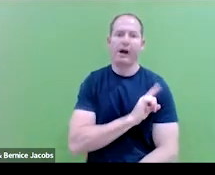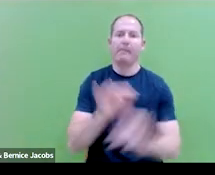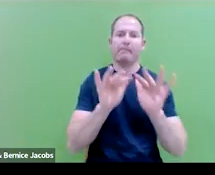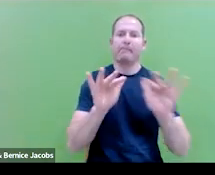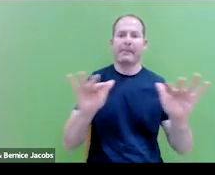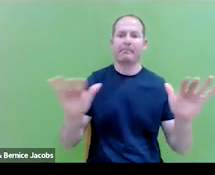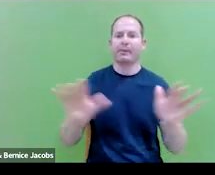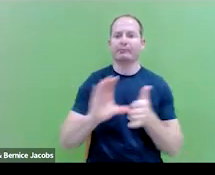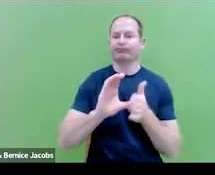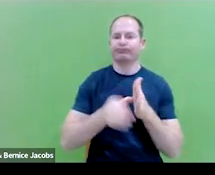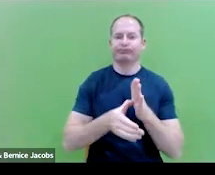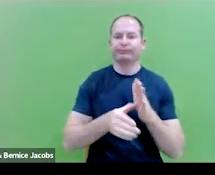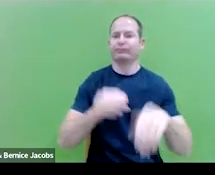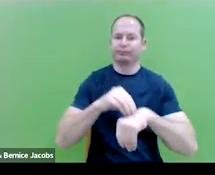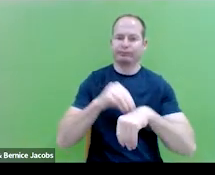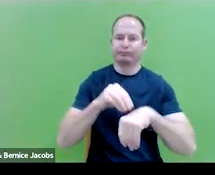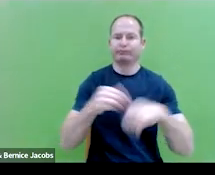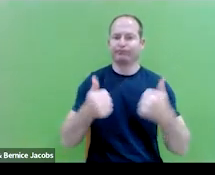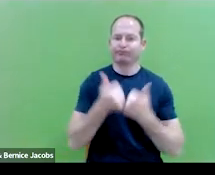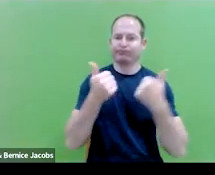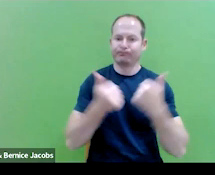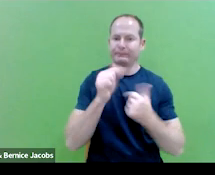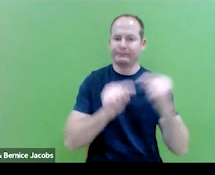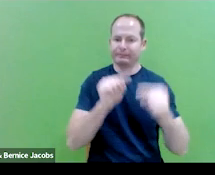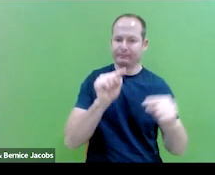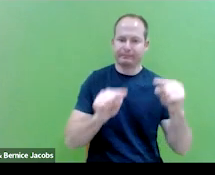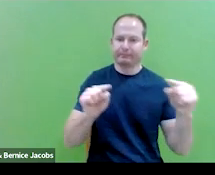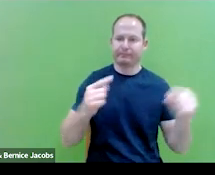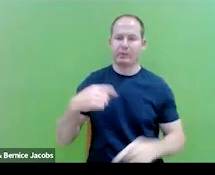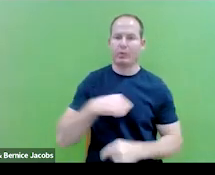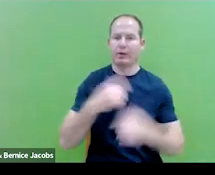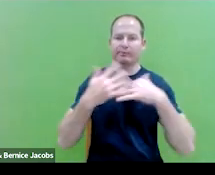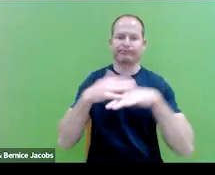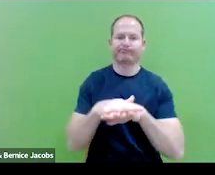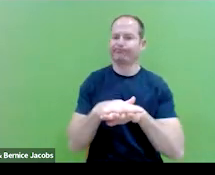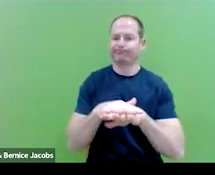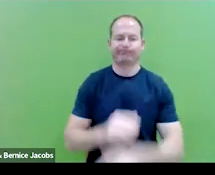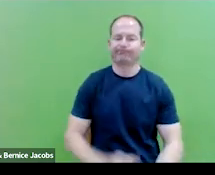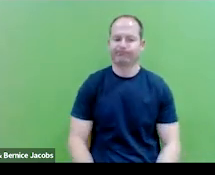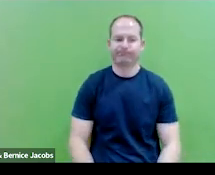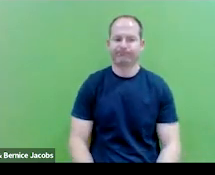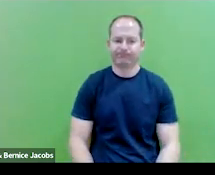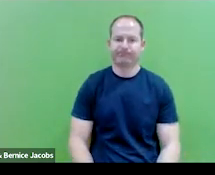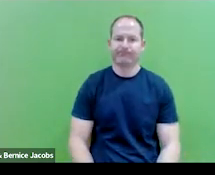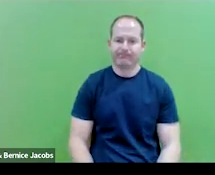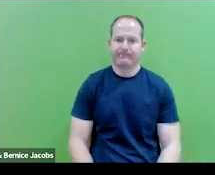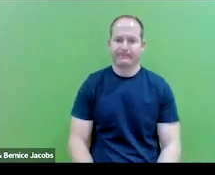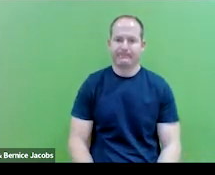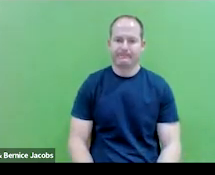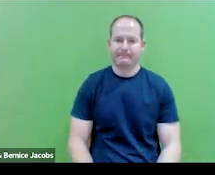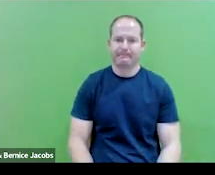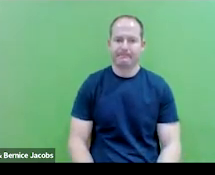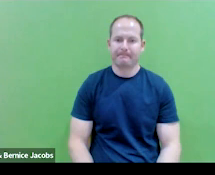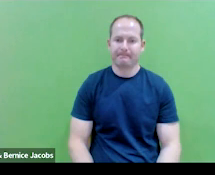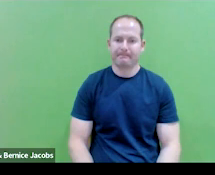different impairments and different ways of working and being. So, yeah, just wanted to add